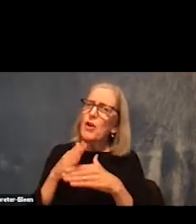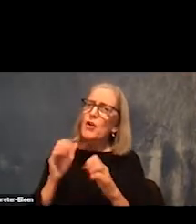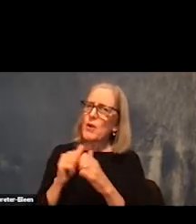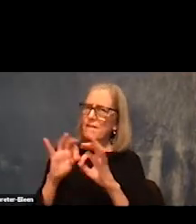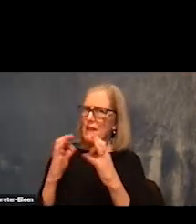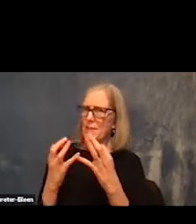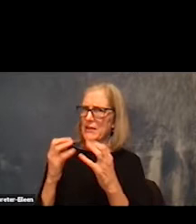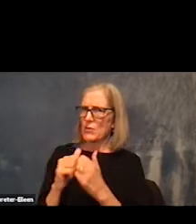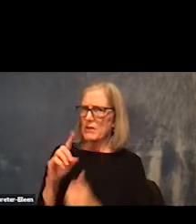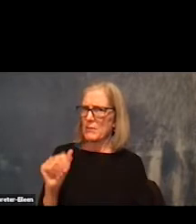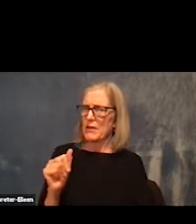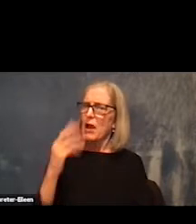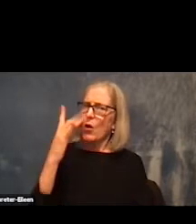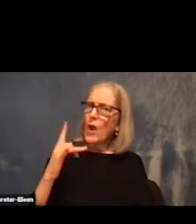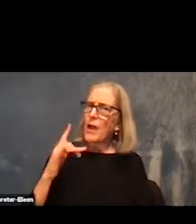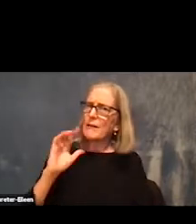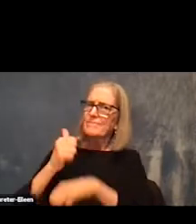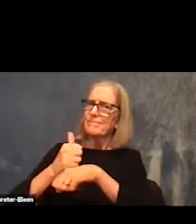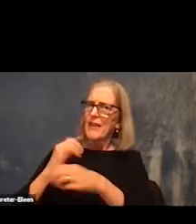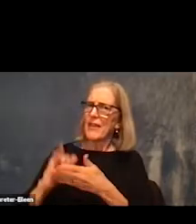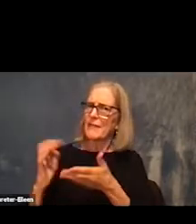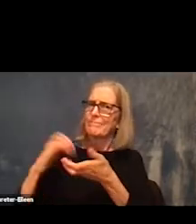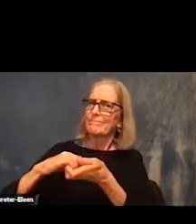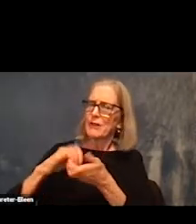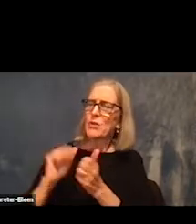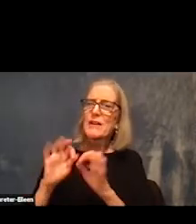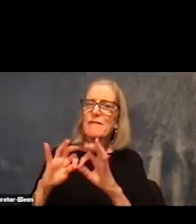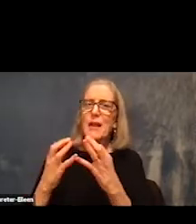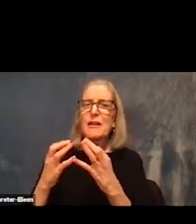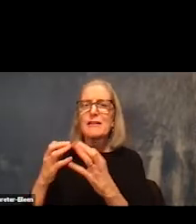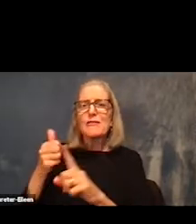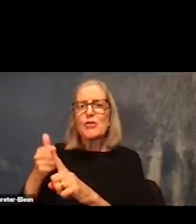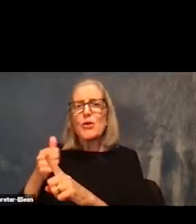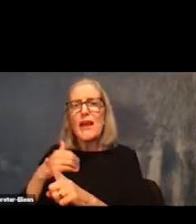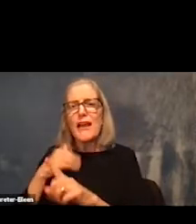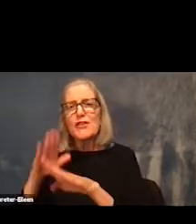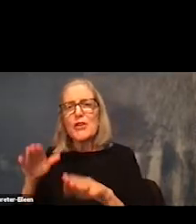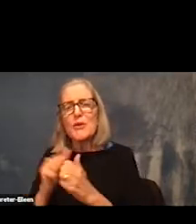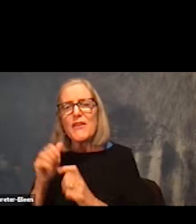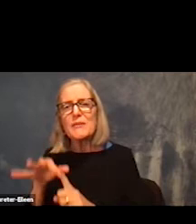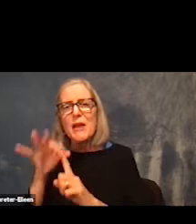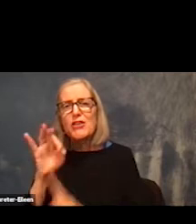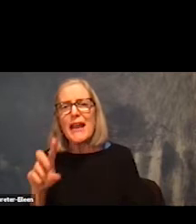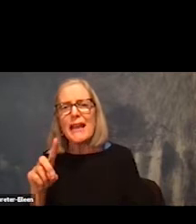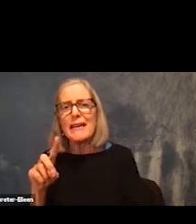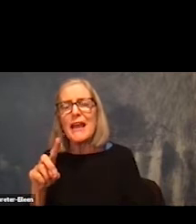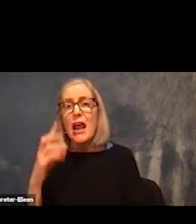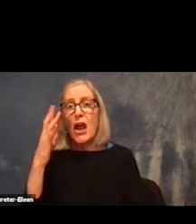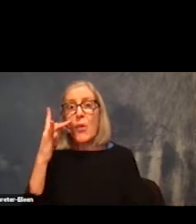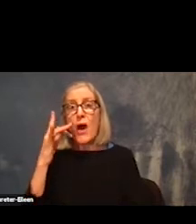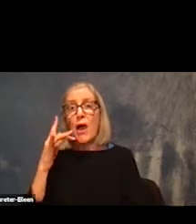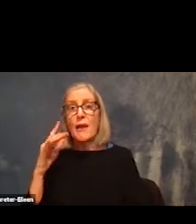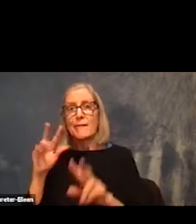build partnerships with families whose children have special education needs? Why open that can of worms, as a principal once asked